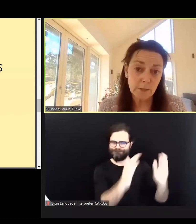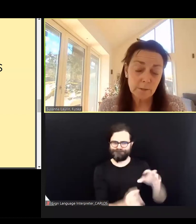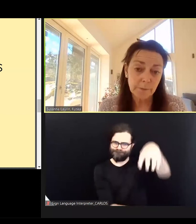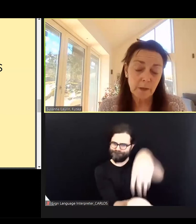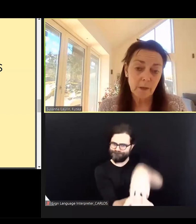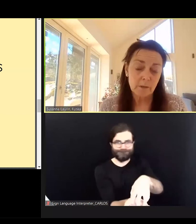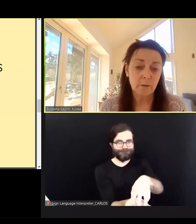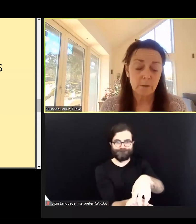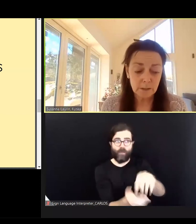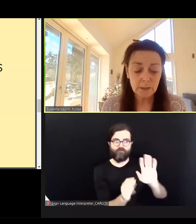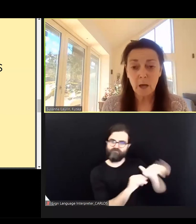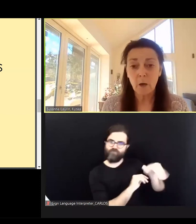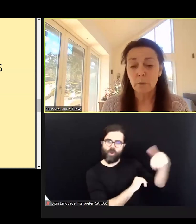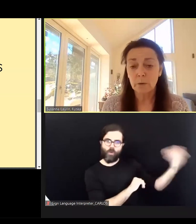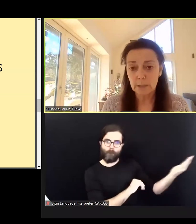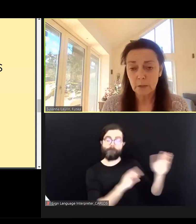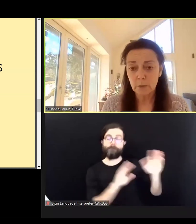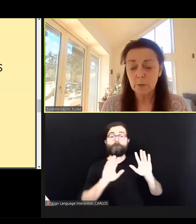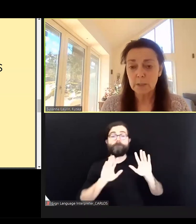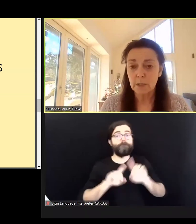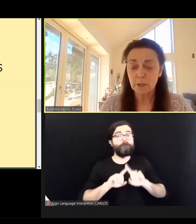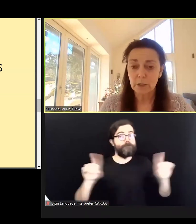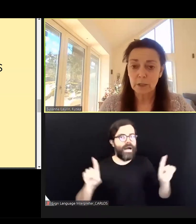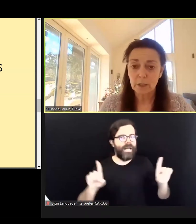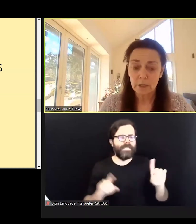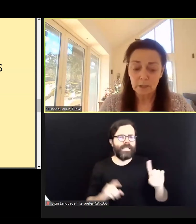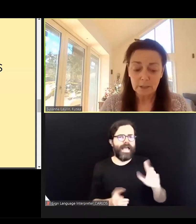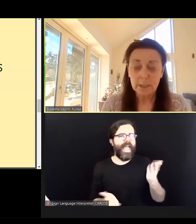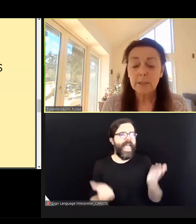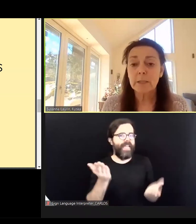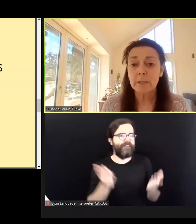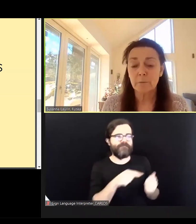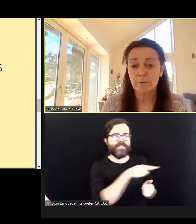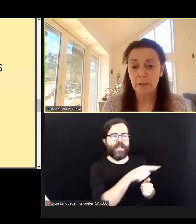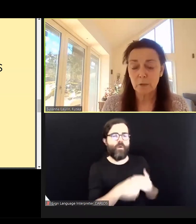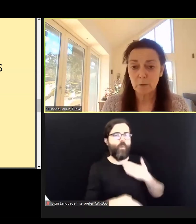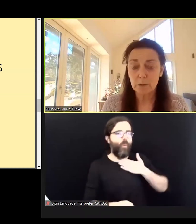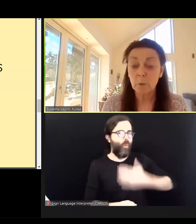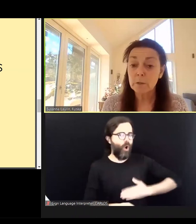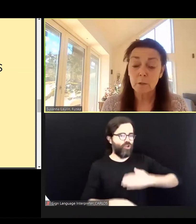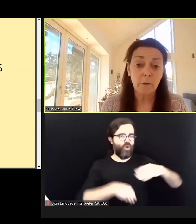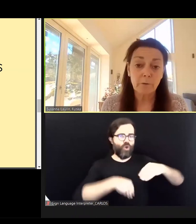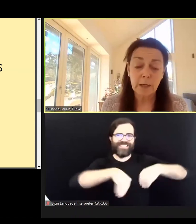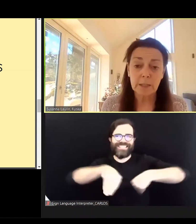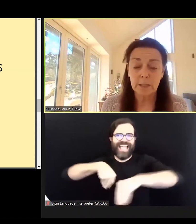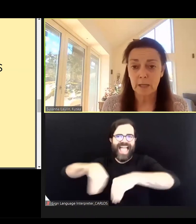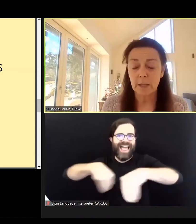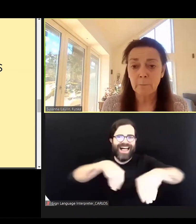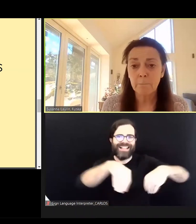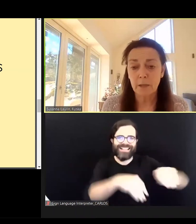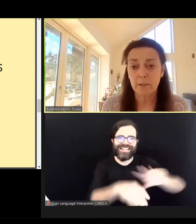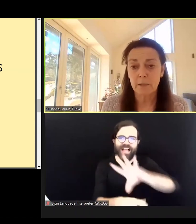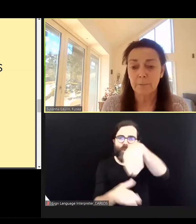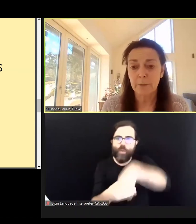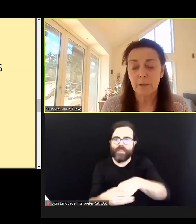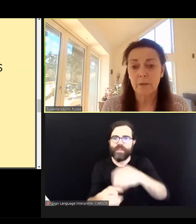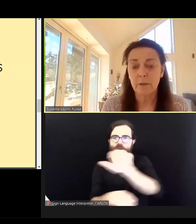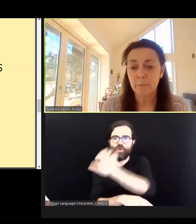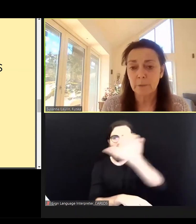providing them, they need to comply with this directive in all EU member states starting 28th of